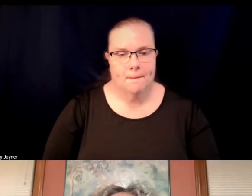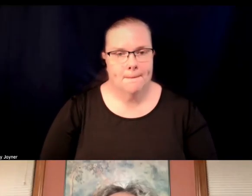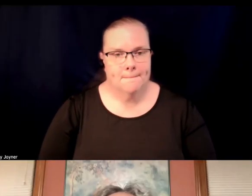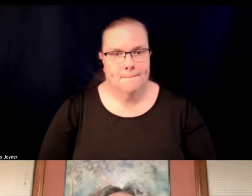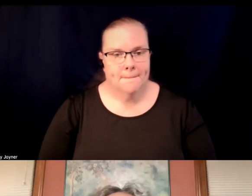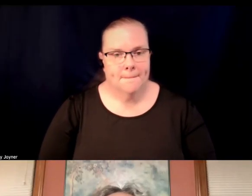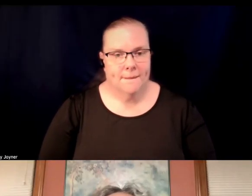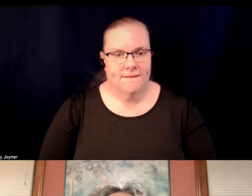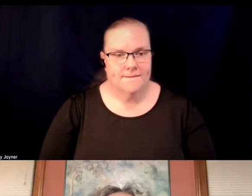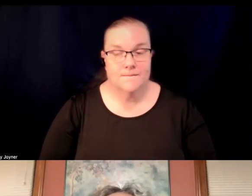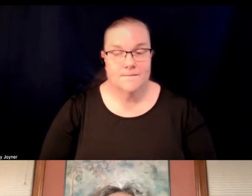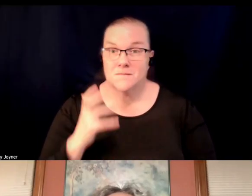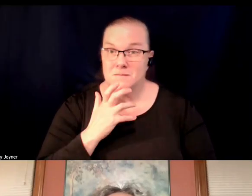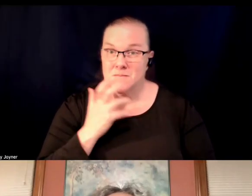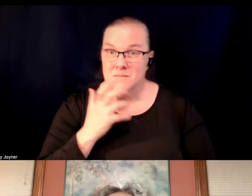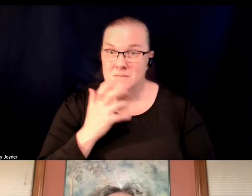Wow.